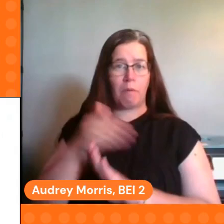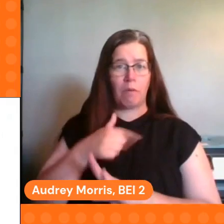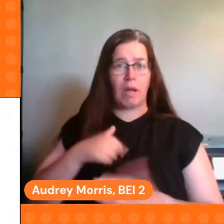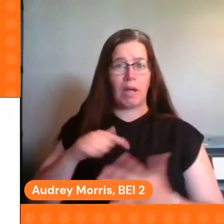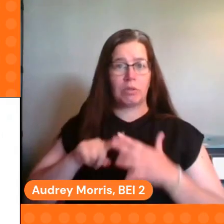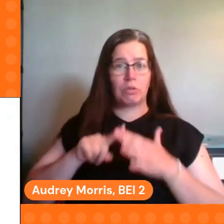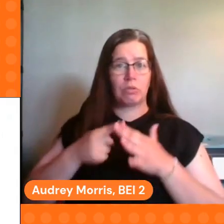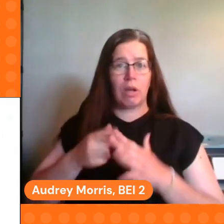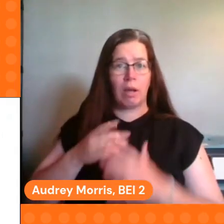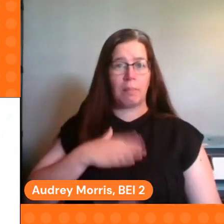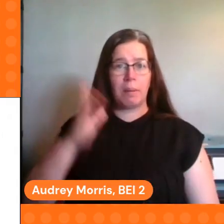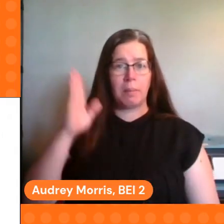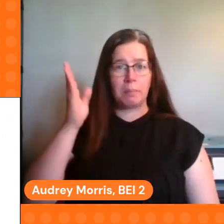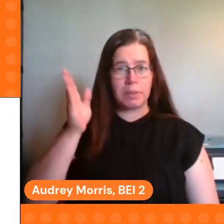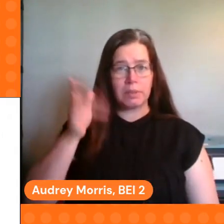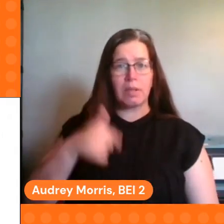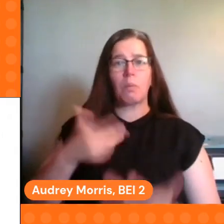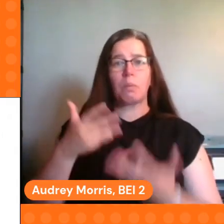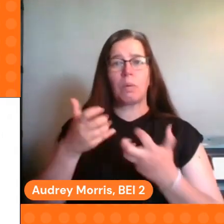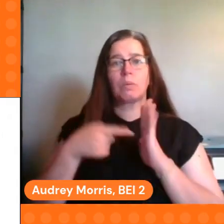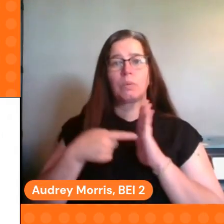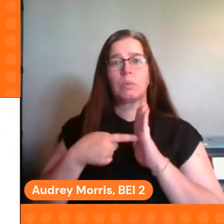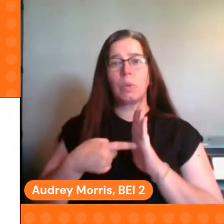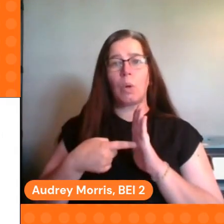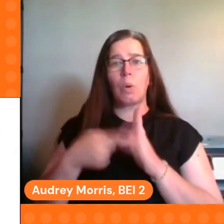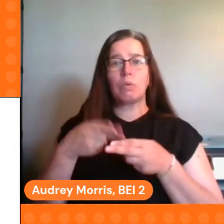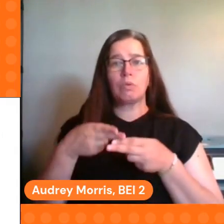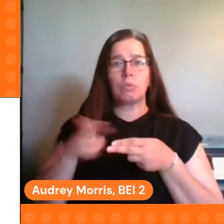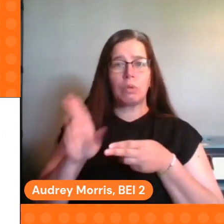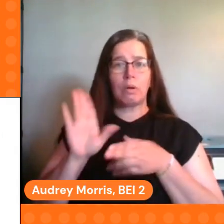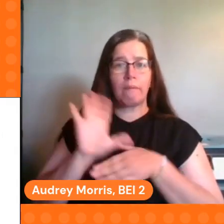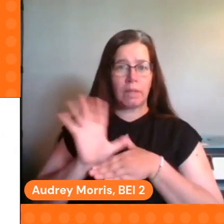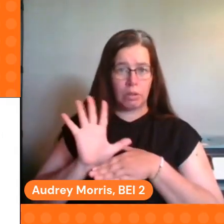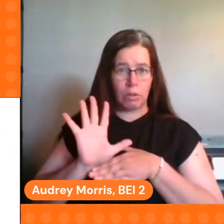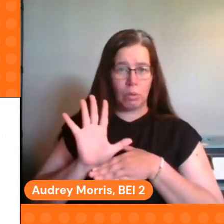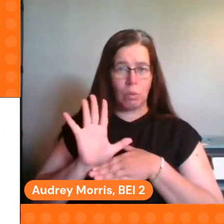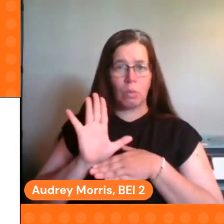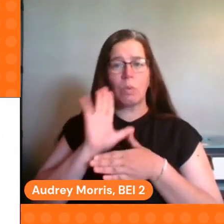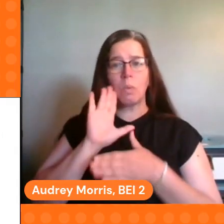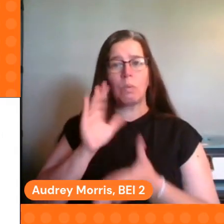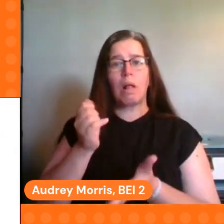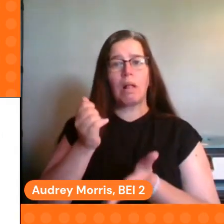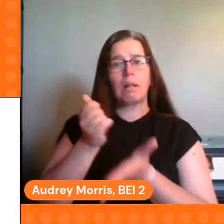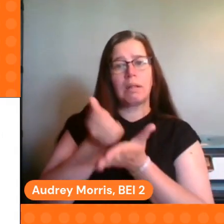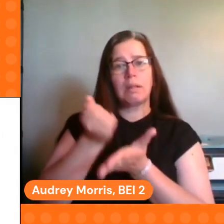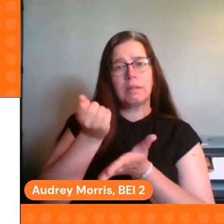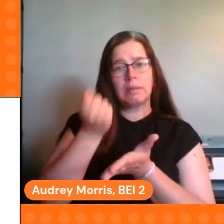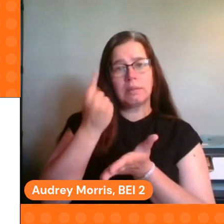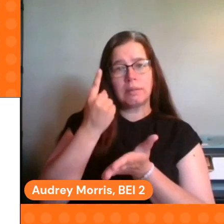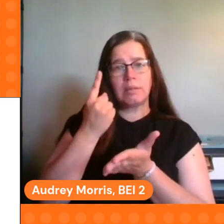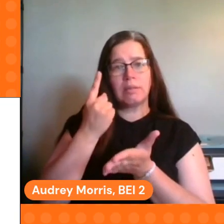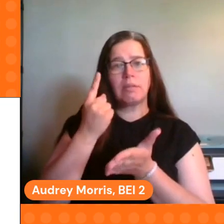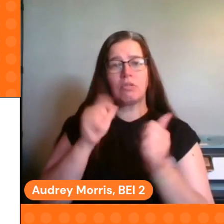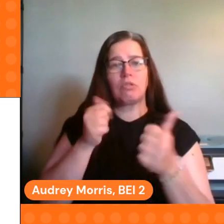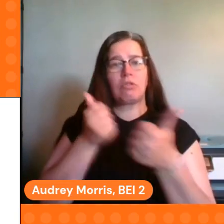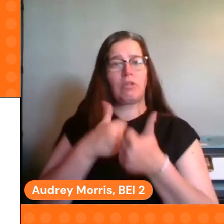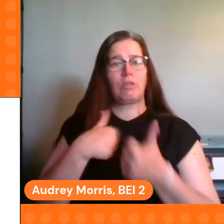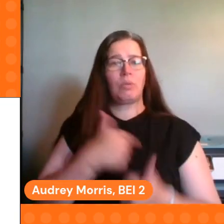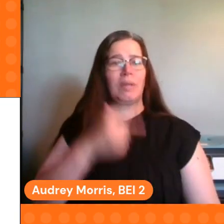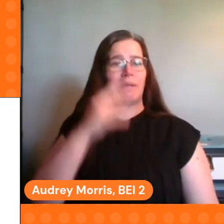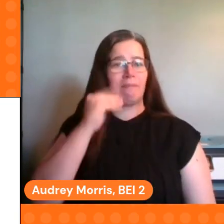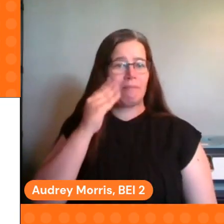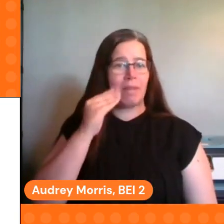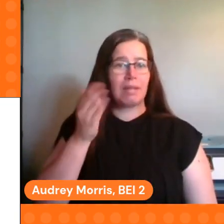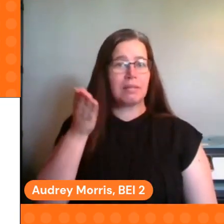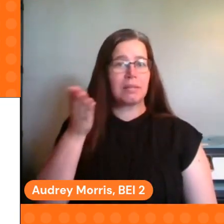my presentation, I would love to show you a short video. It will give you a glimpse into the challenge that we're facing in Vietnam